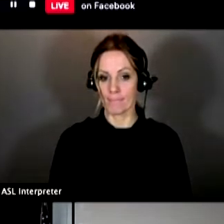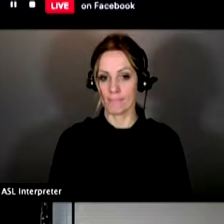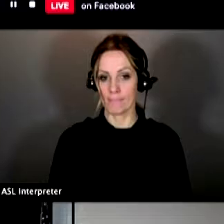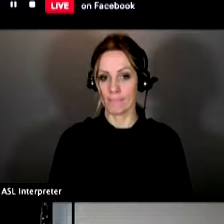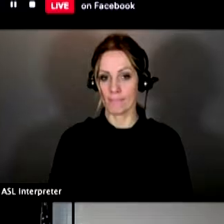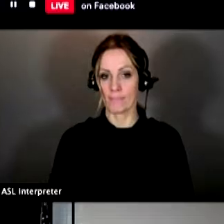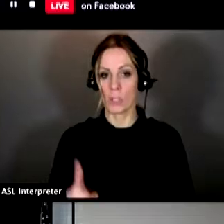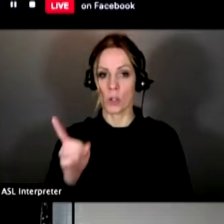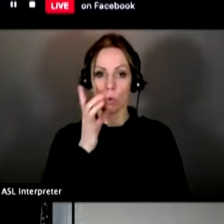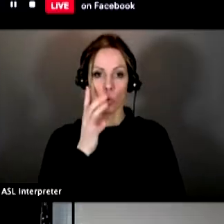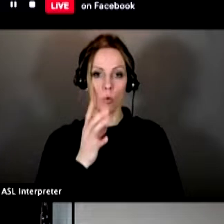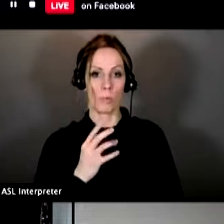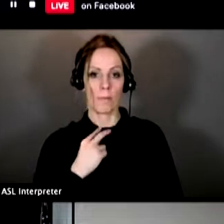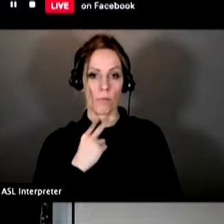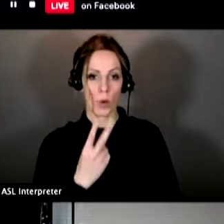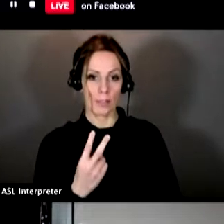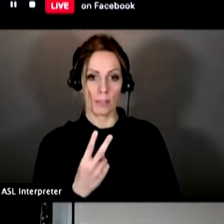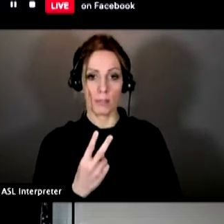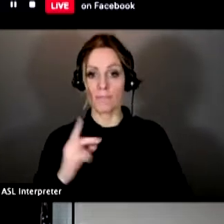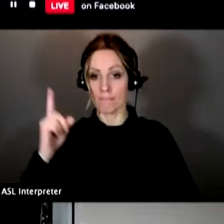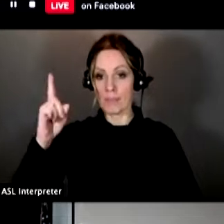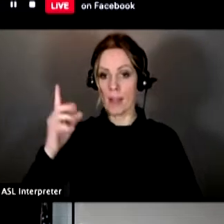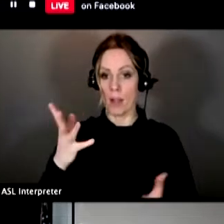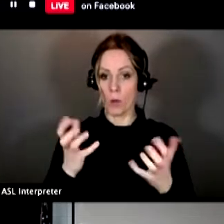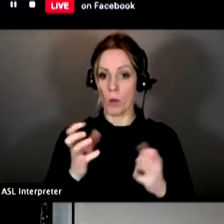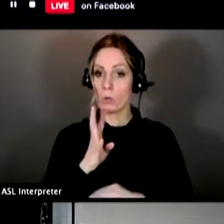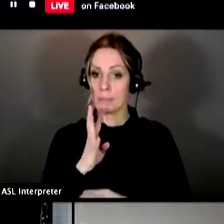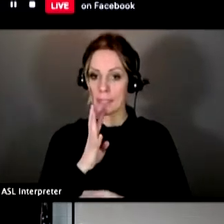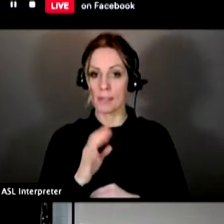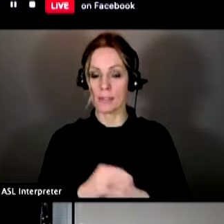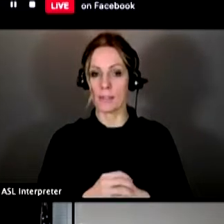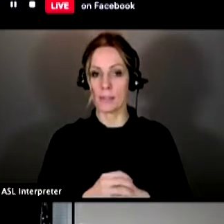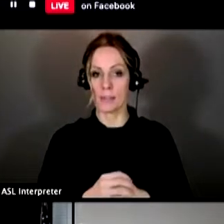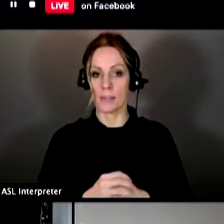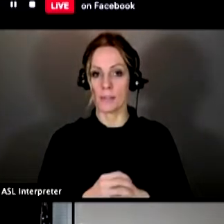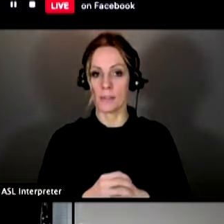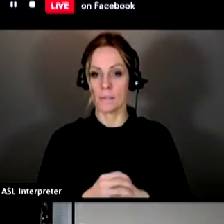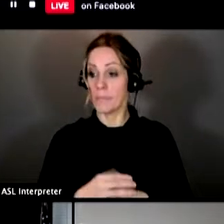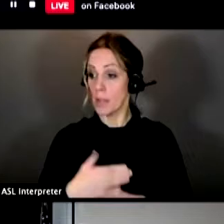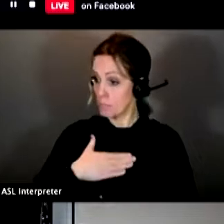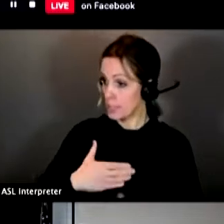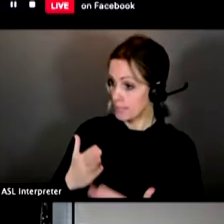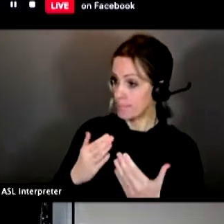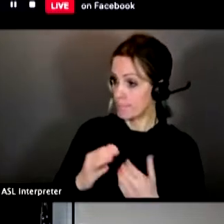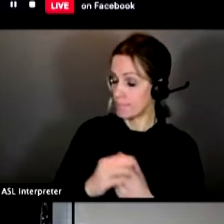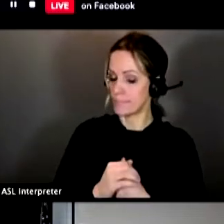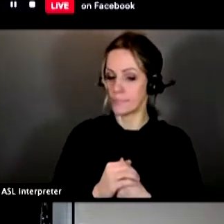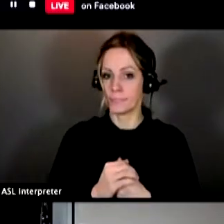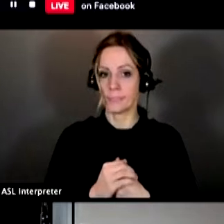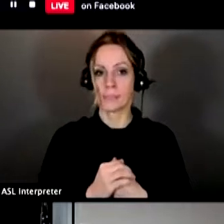I'd like to speak. Please. Just what the public would like